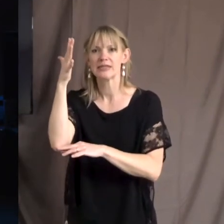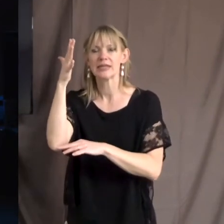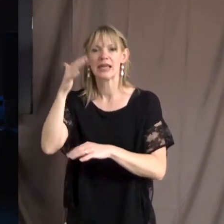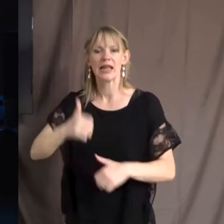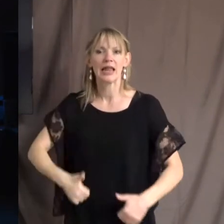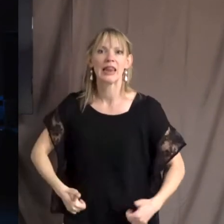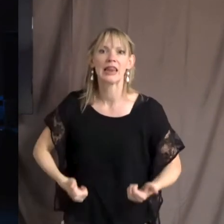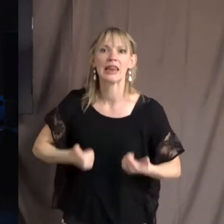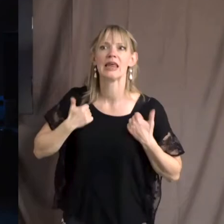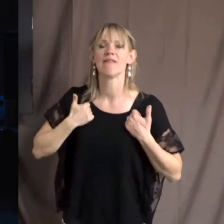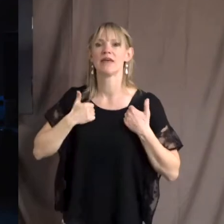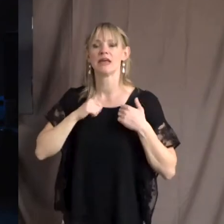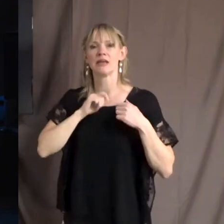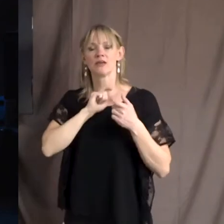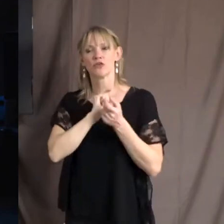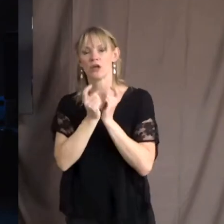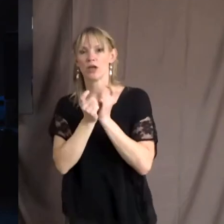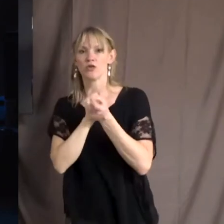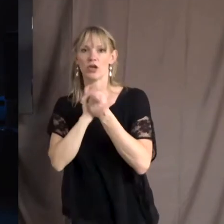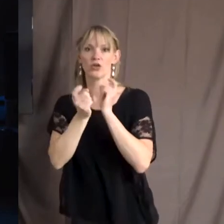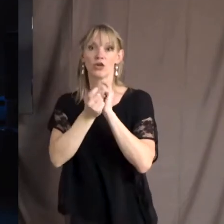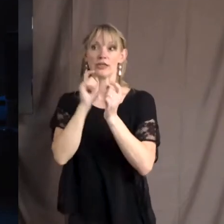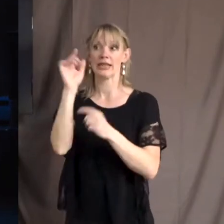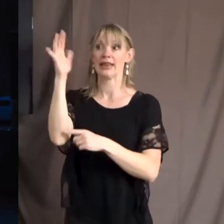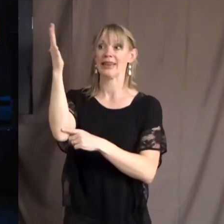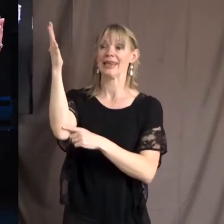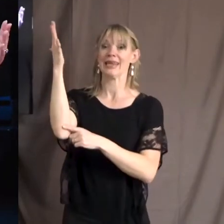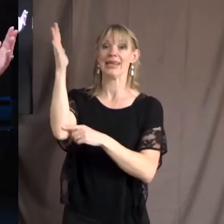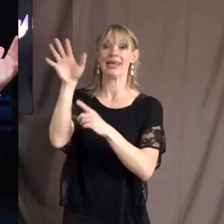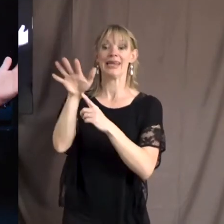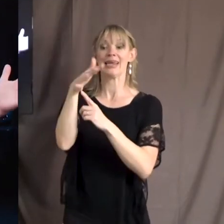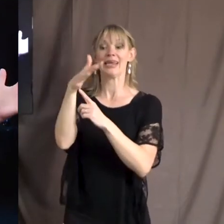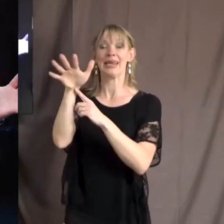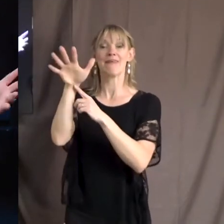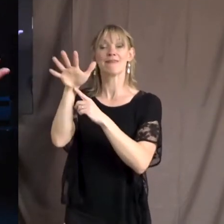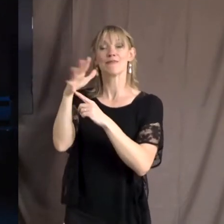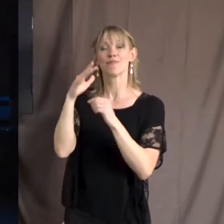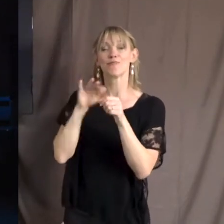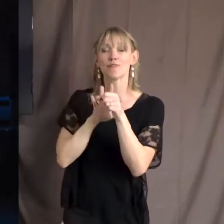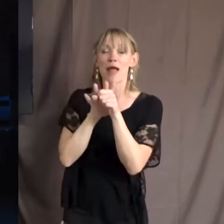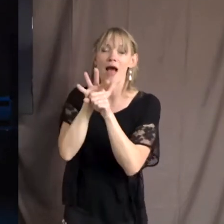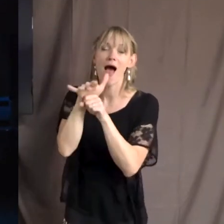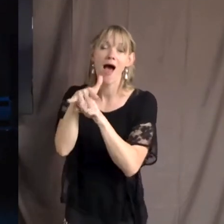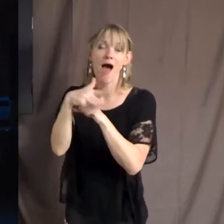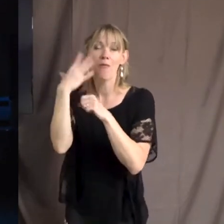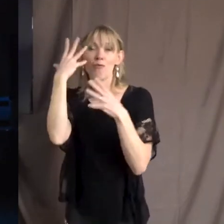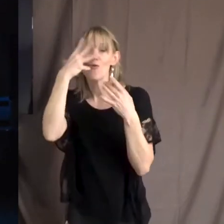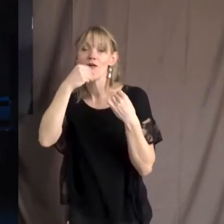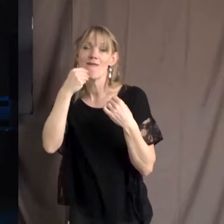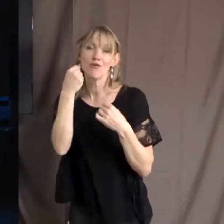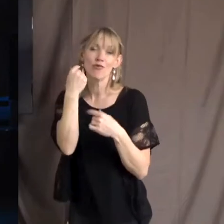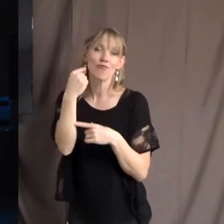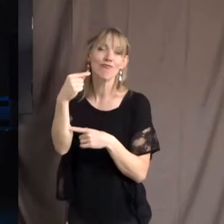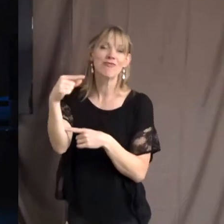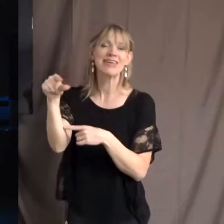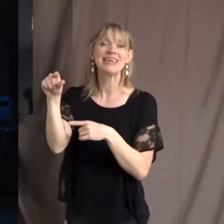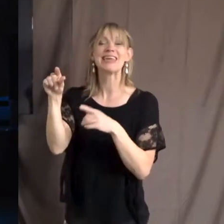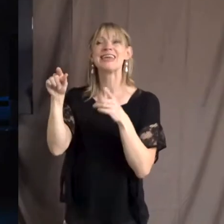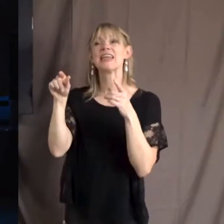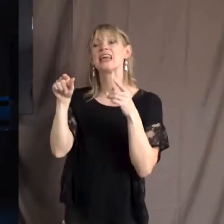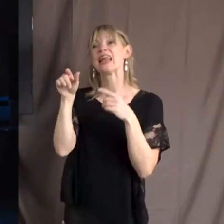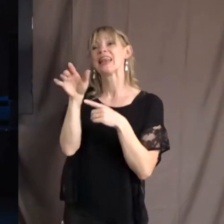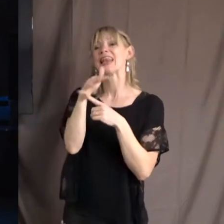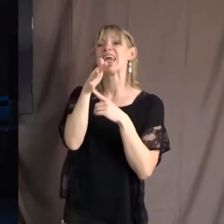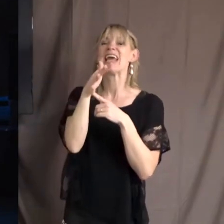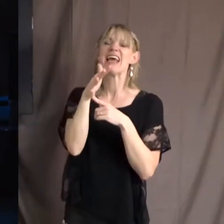Goes through phases of living where its leaves are abundant and green and beautiful, where its leaves get kind of dry, where it's blown